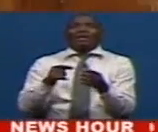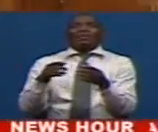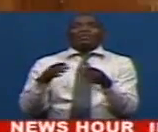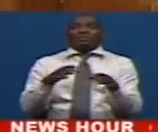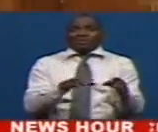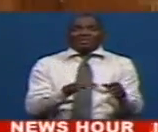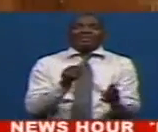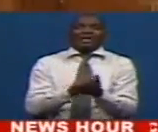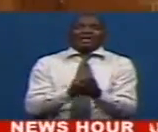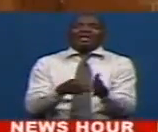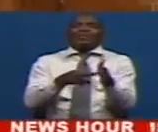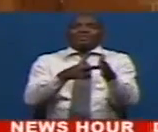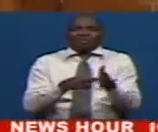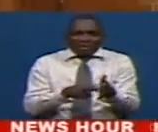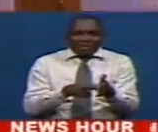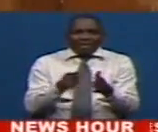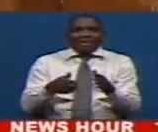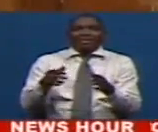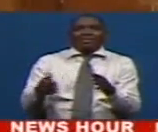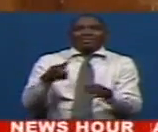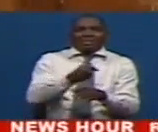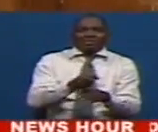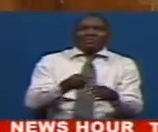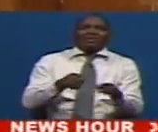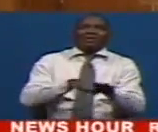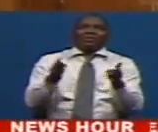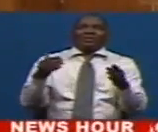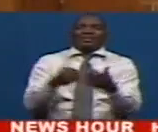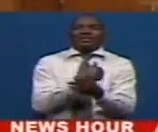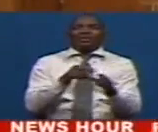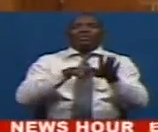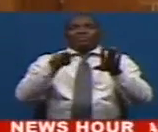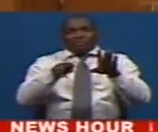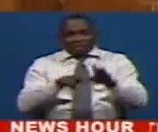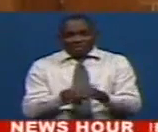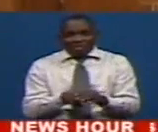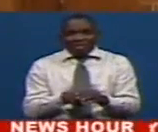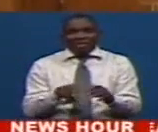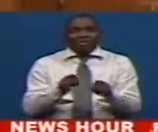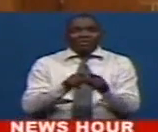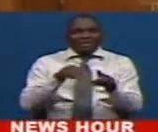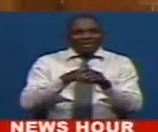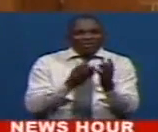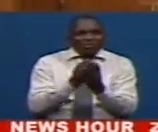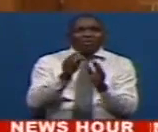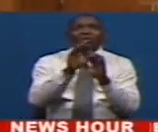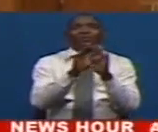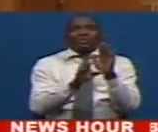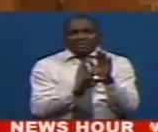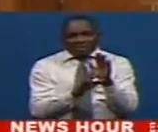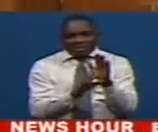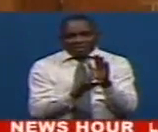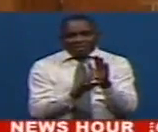Commission of Inquiry on the creation of new regions, which in accordance with the teachings of the Constitution, I